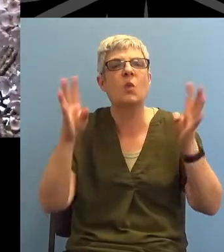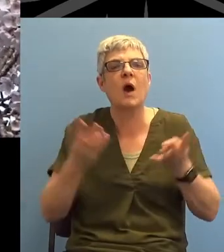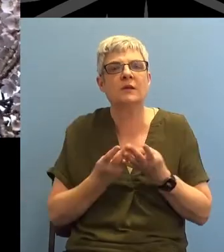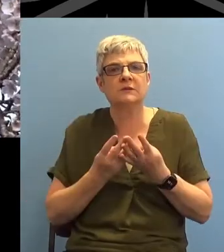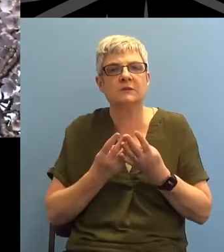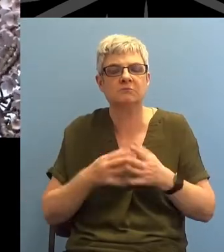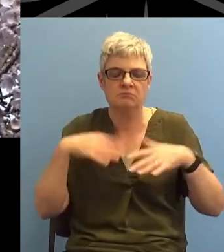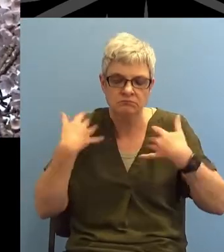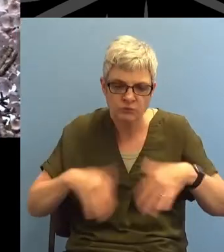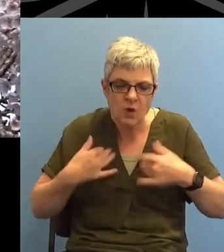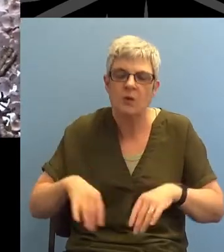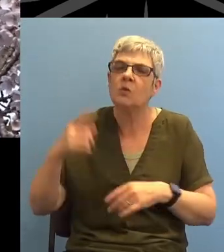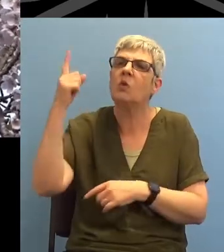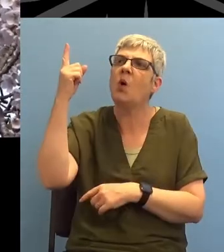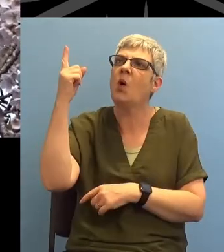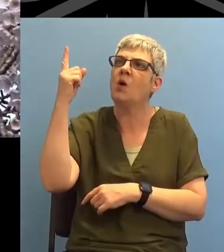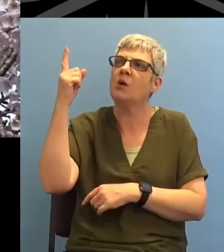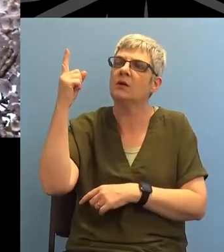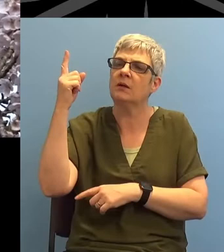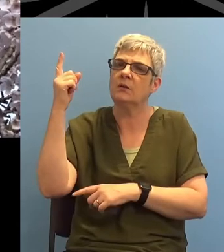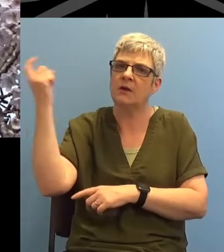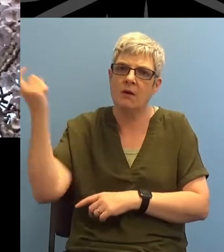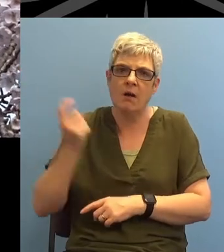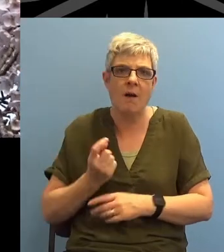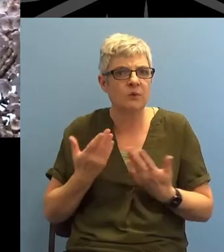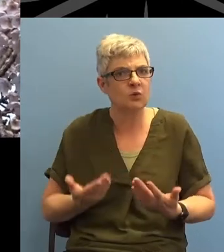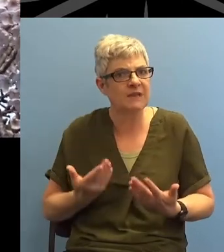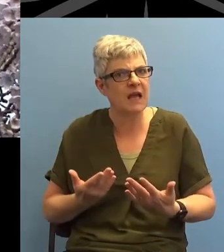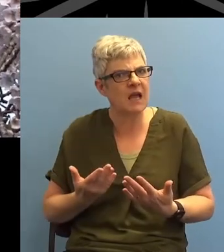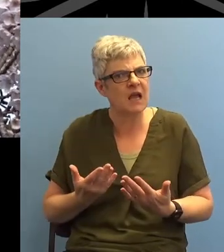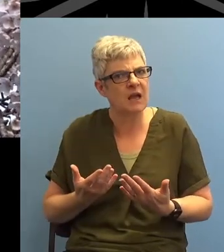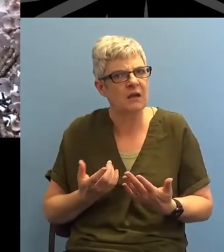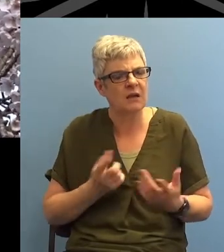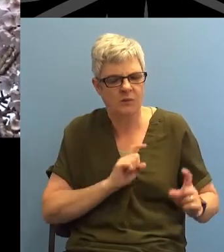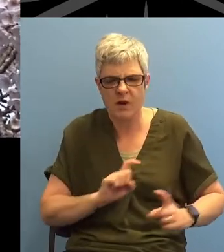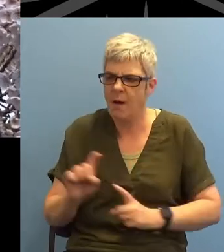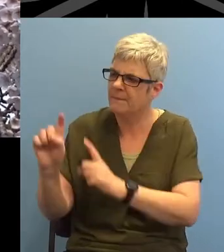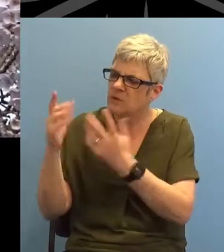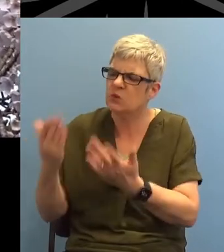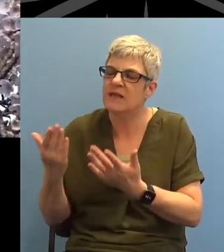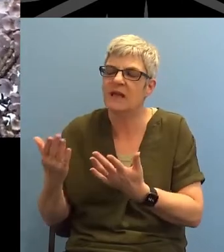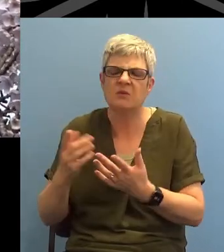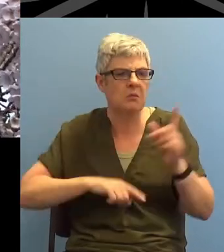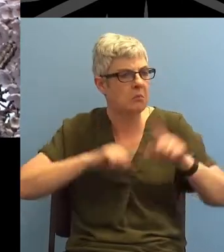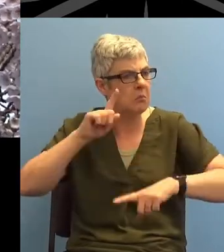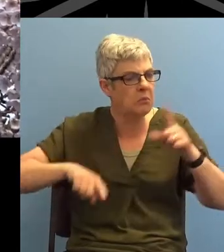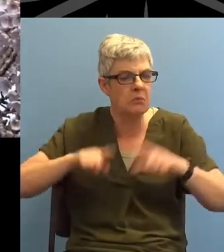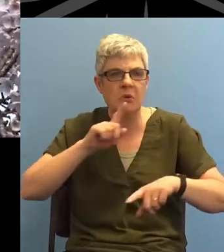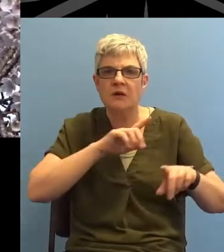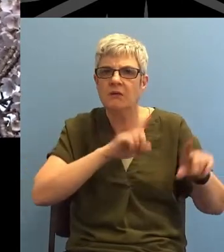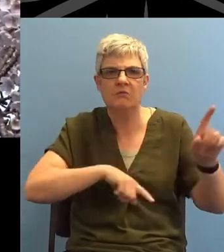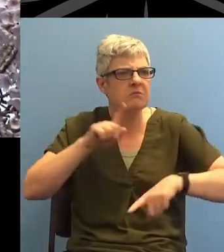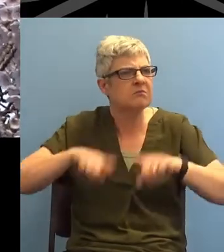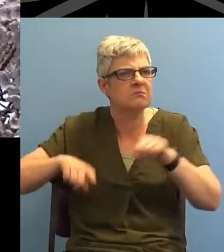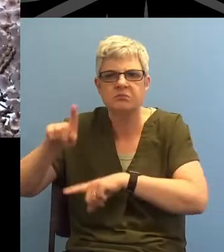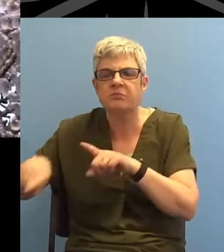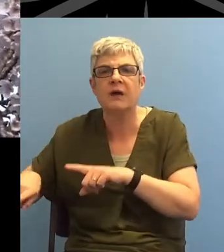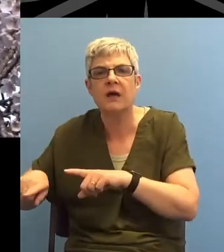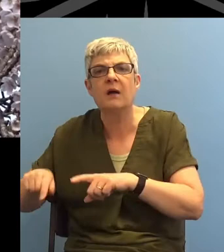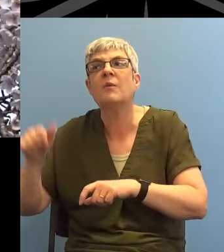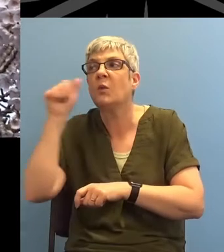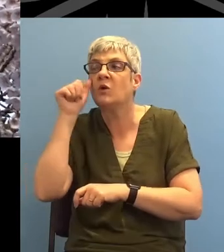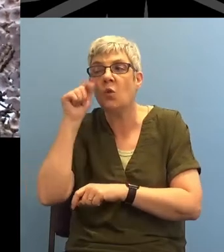Amazing God, we come to you today with many differences, and yet we know that you are